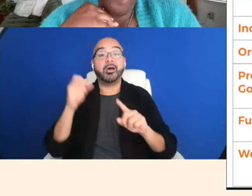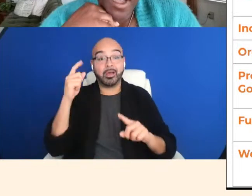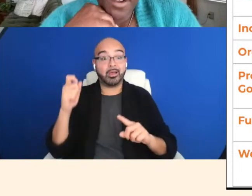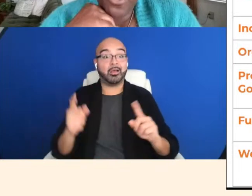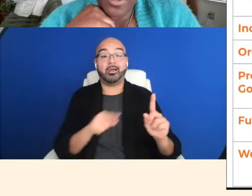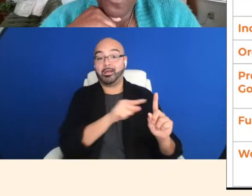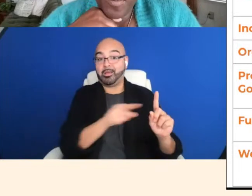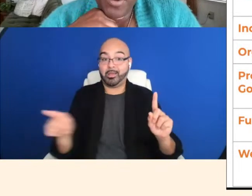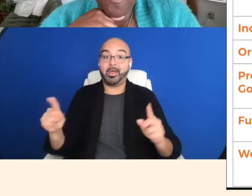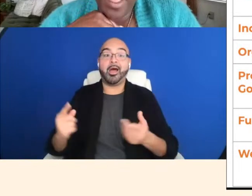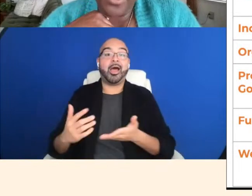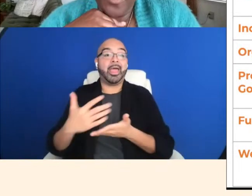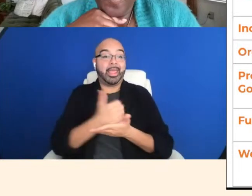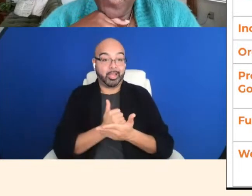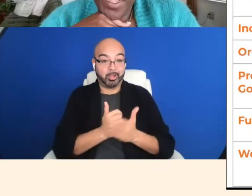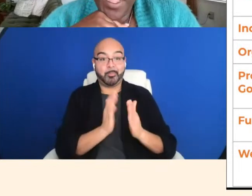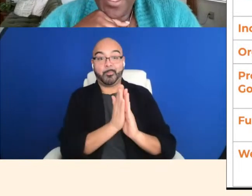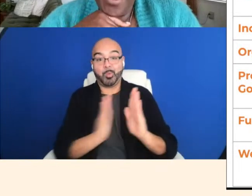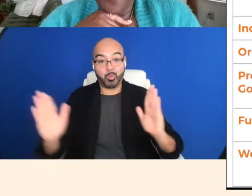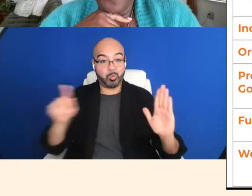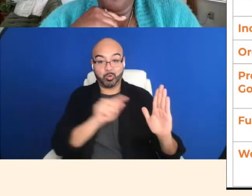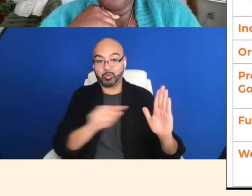is a very transformative model.